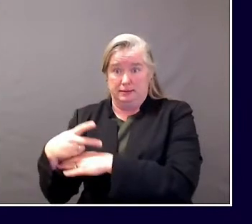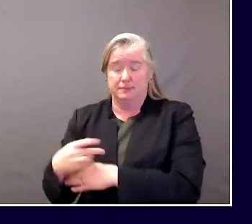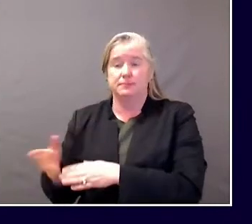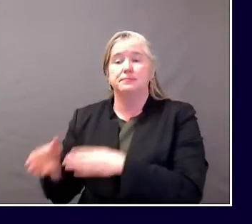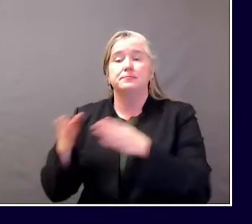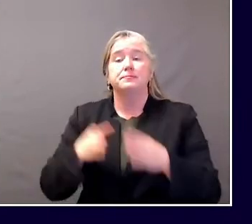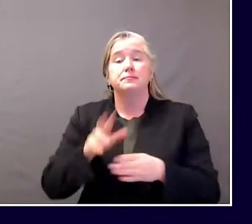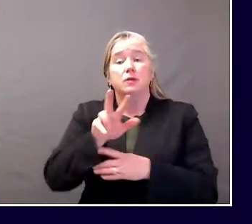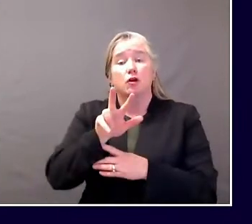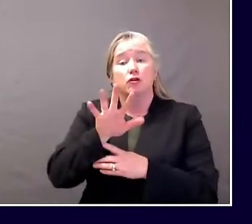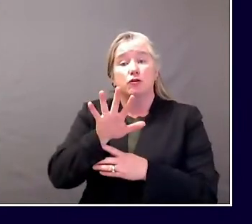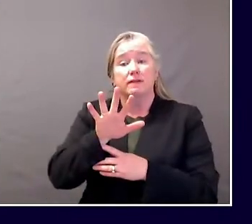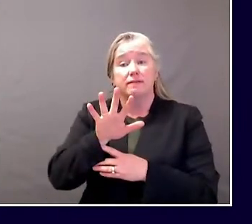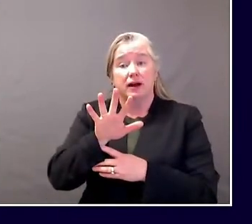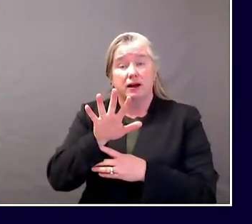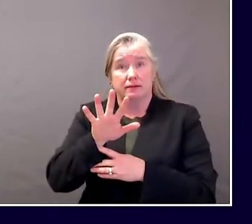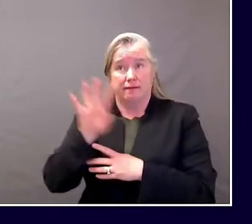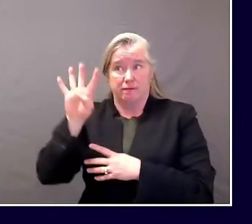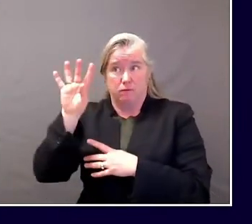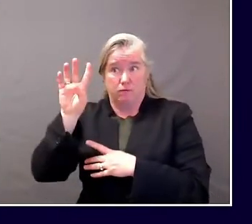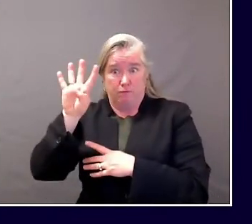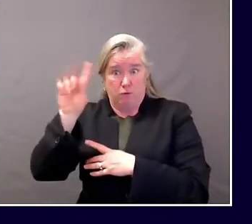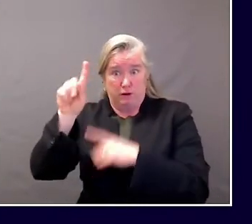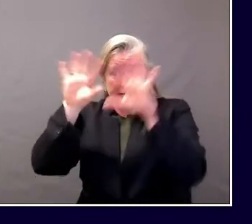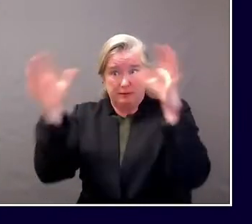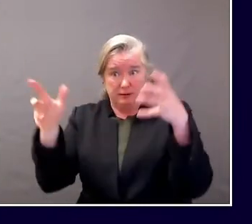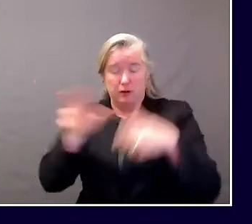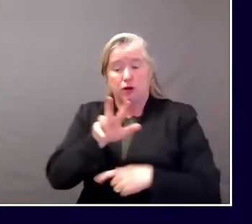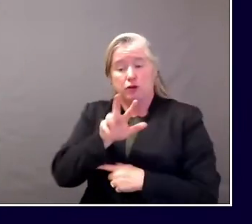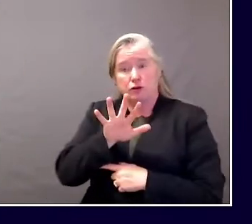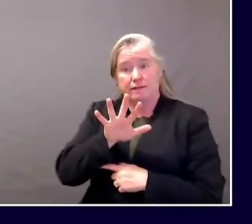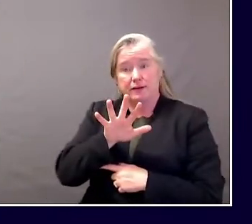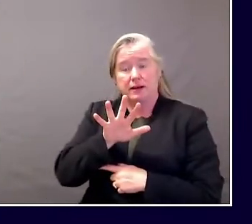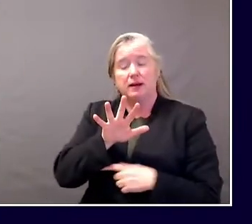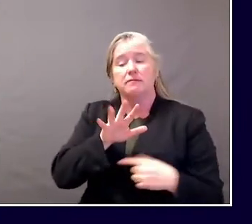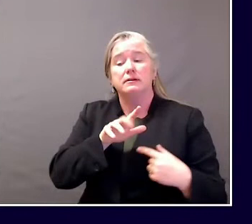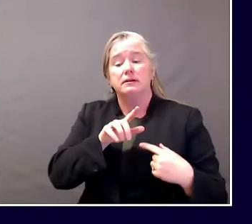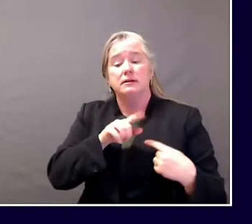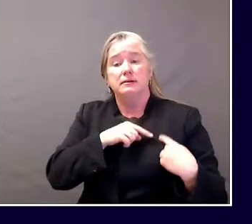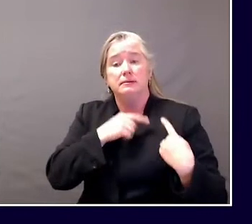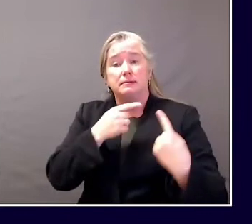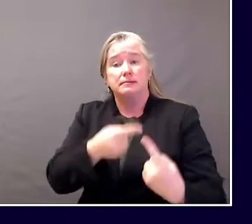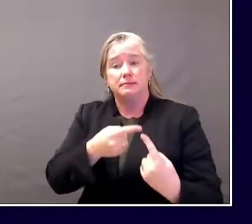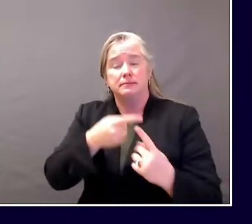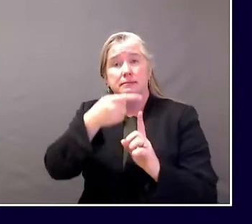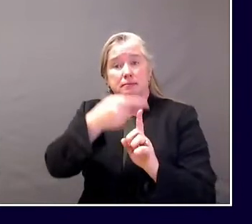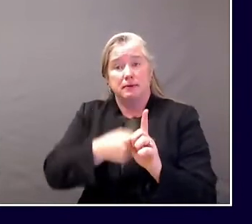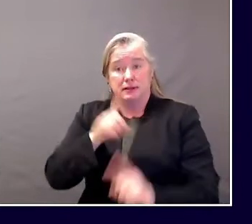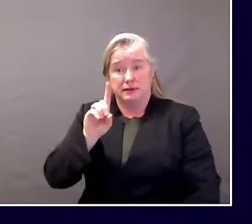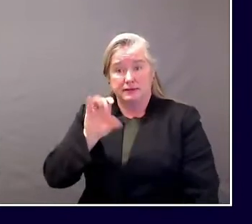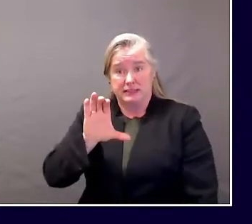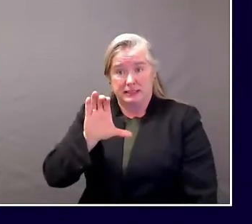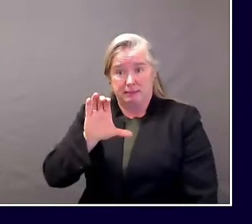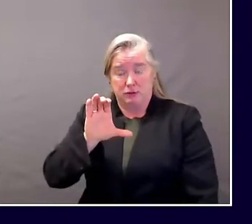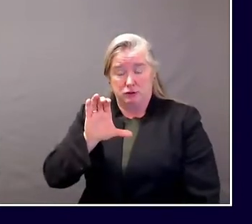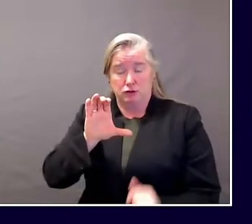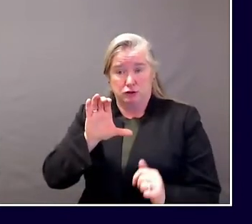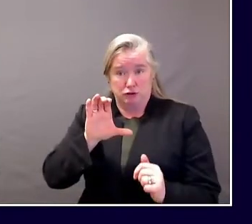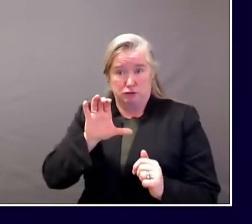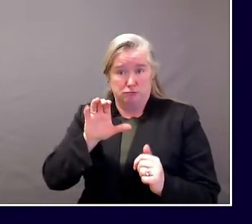35 of those 41 individuals died at some point during the month of December with